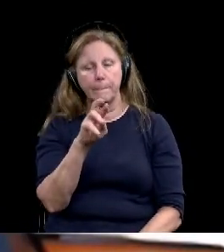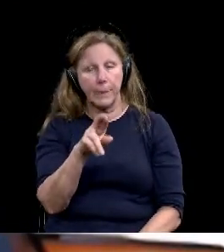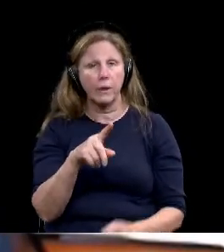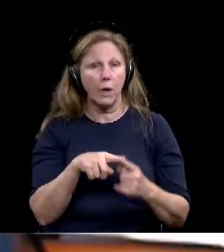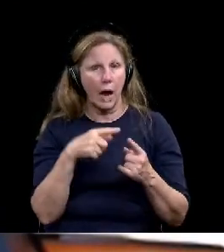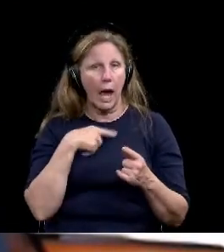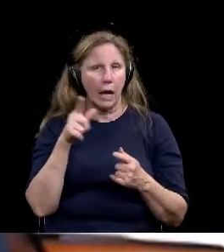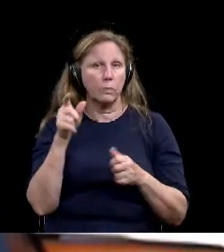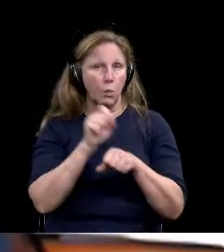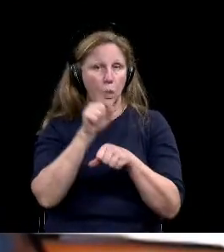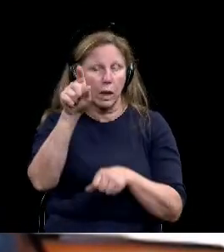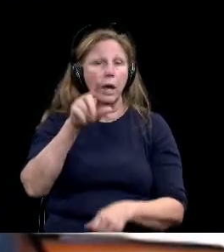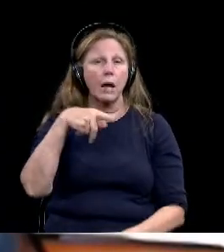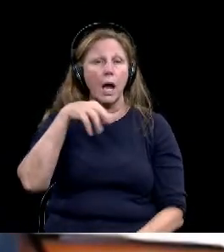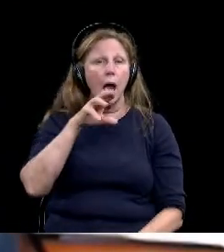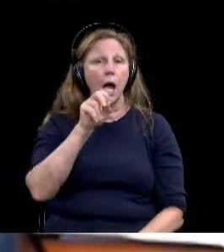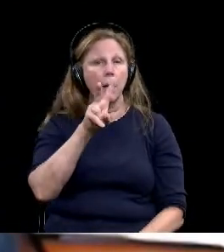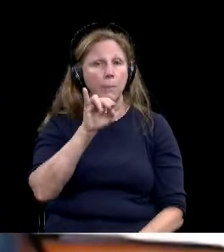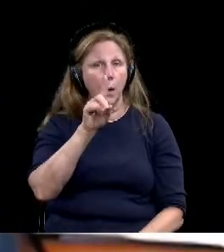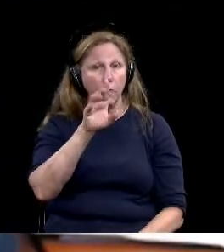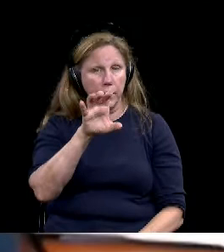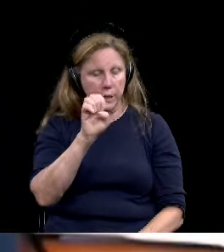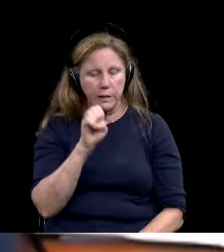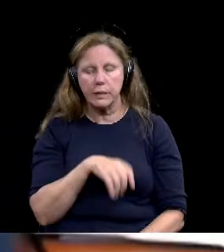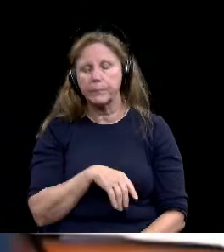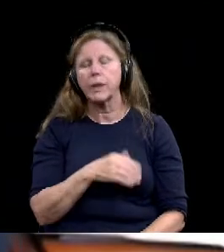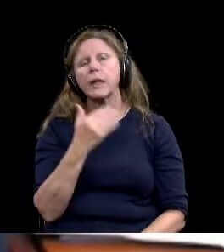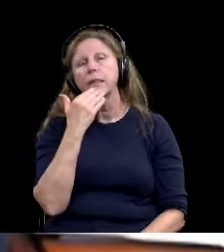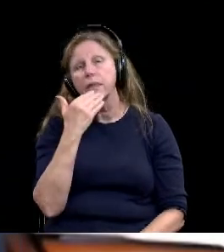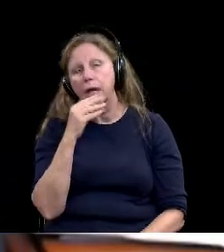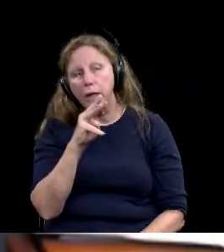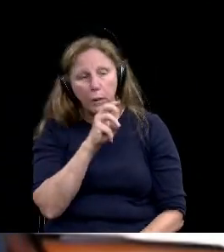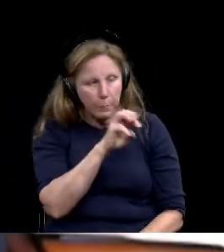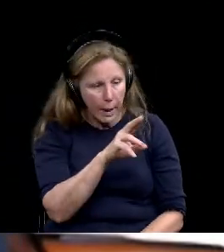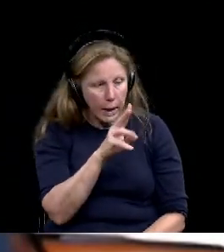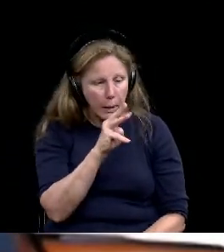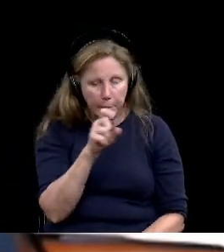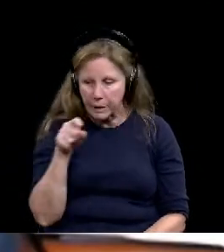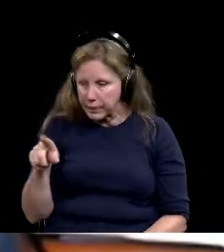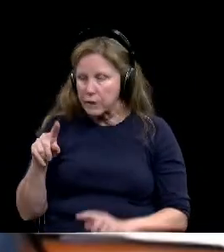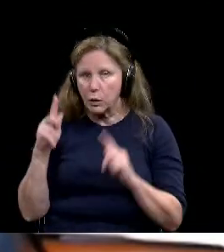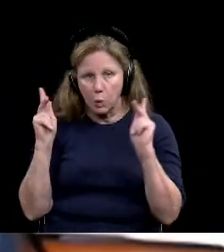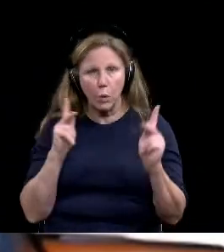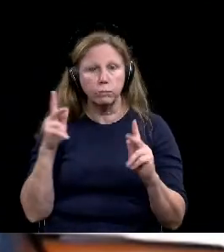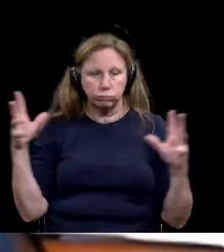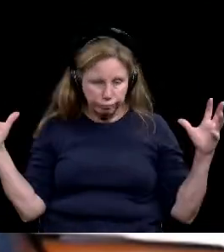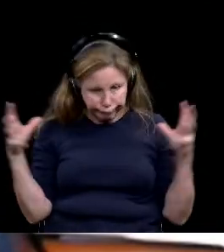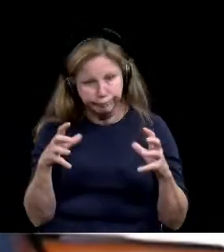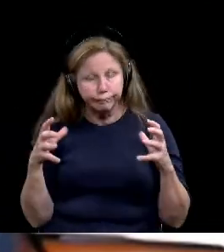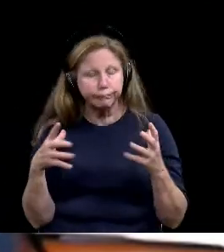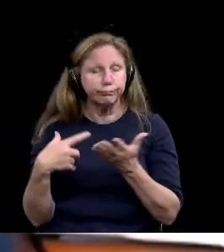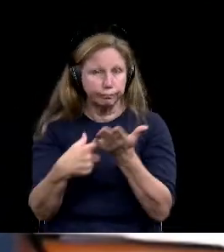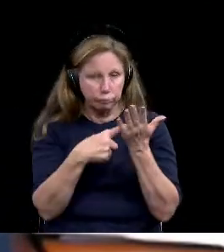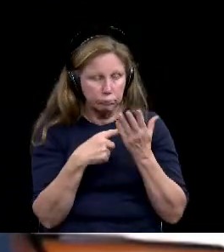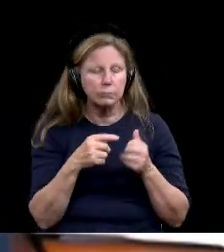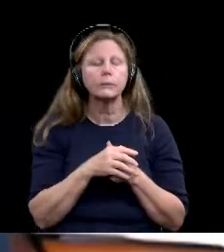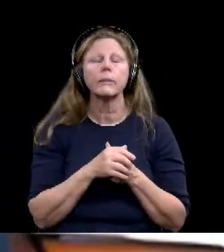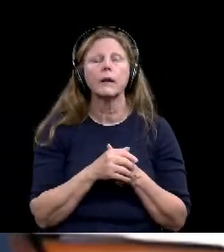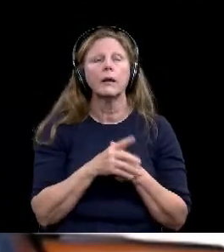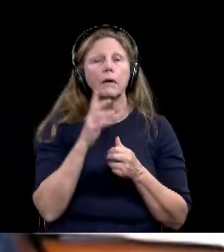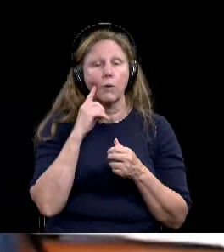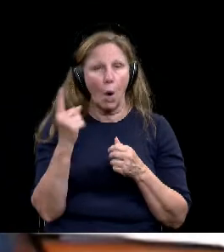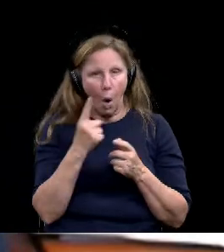here for continuing to provide comprehensive and coordinated approach to how we manage COVID in this